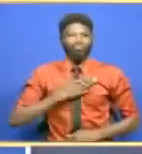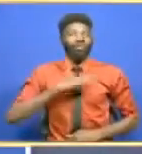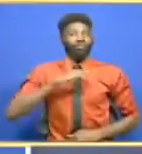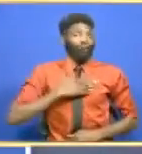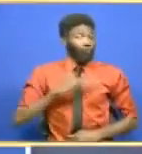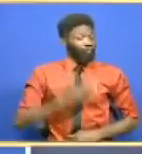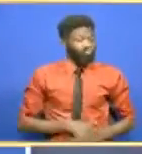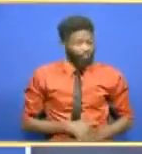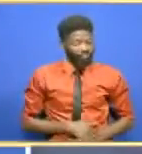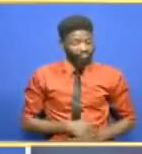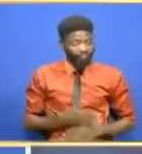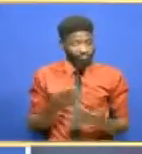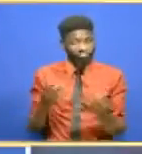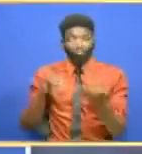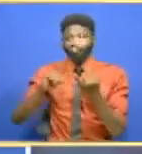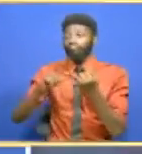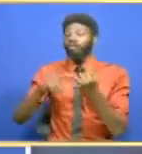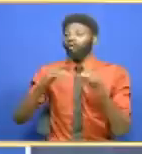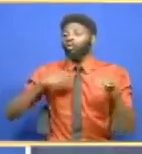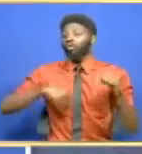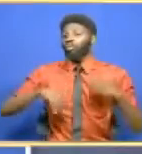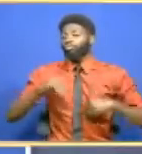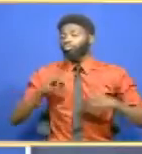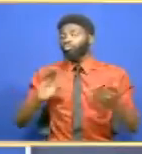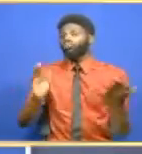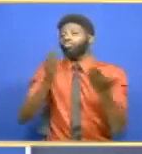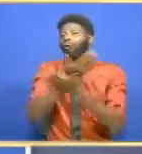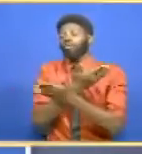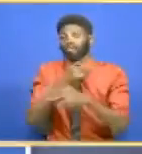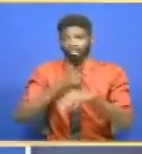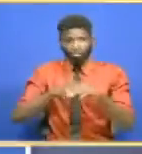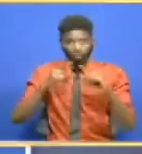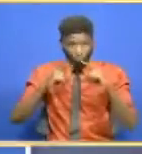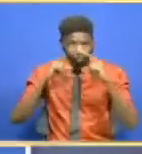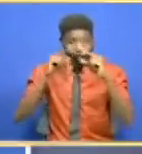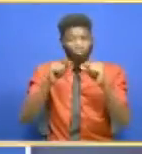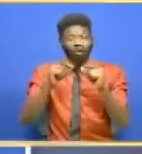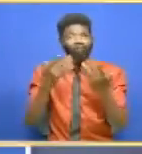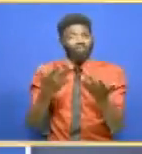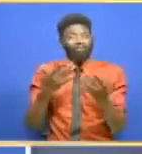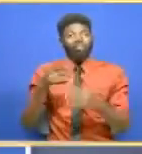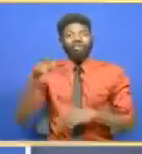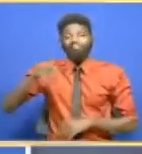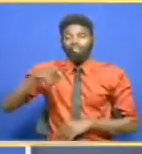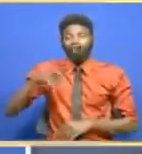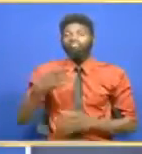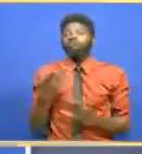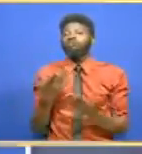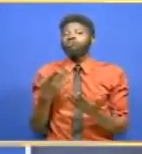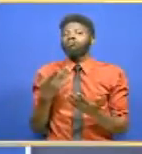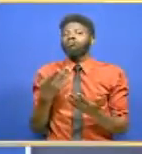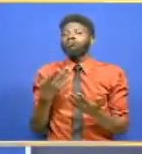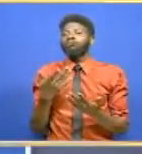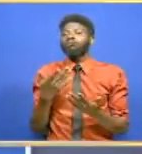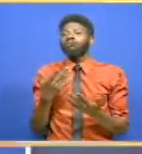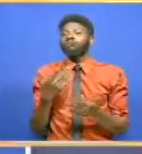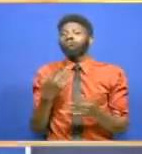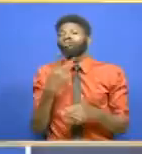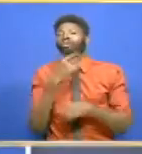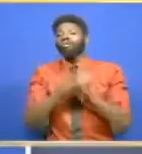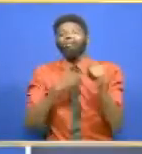Yeah? In terms of fighting corruption, if you say that within two years, what will stop another